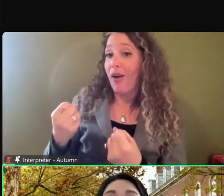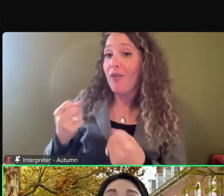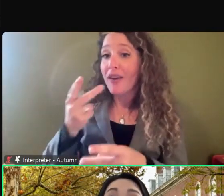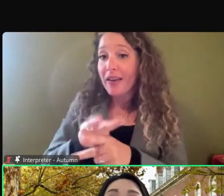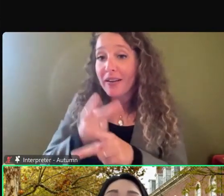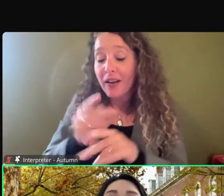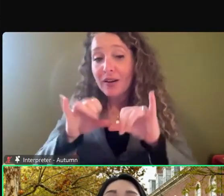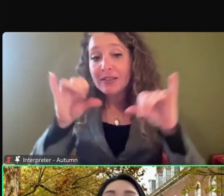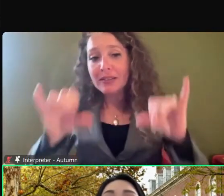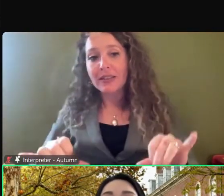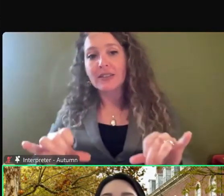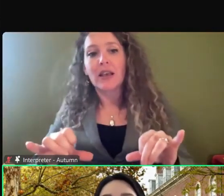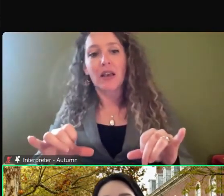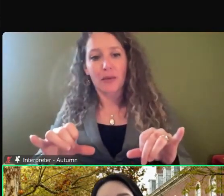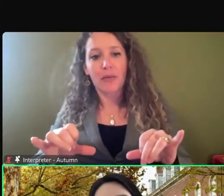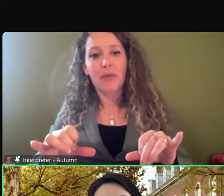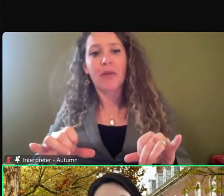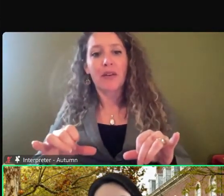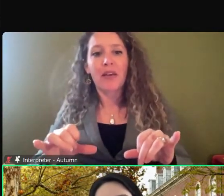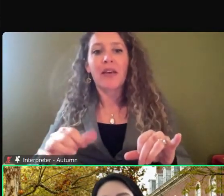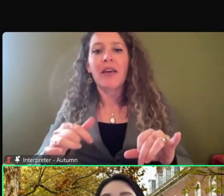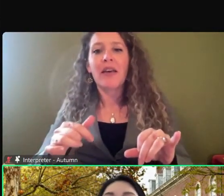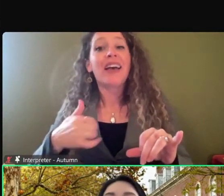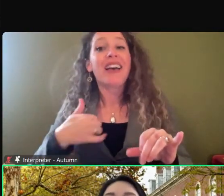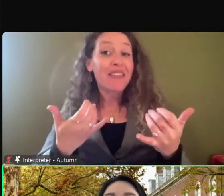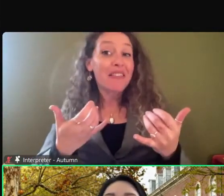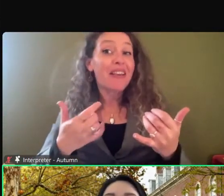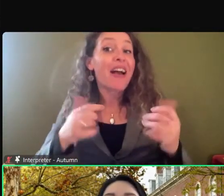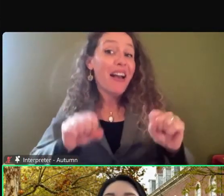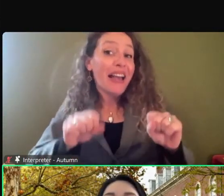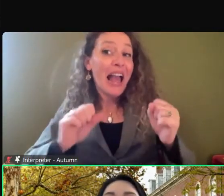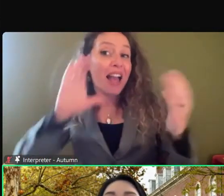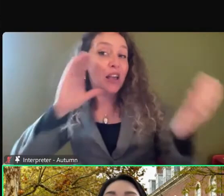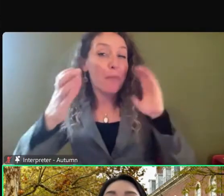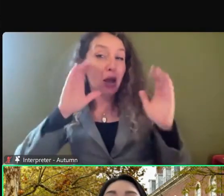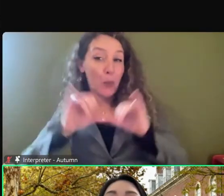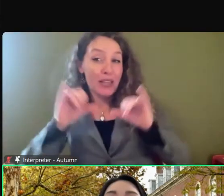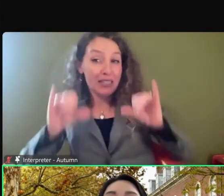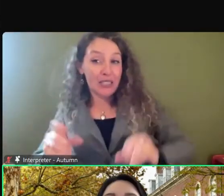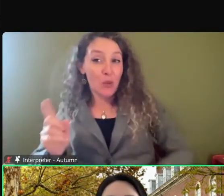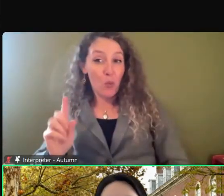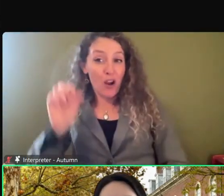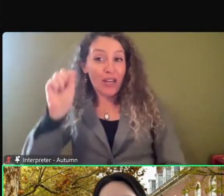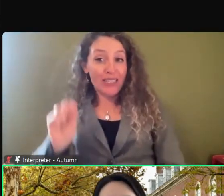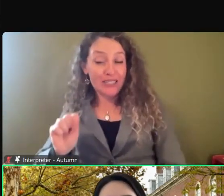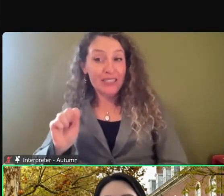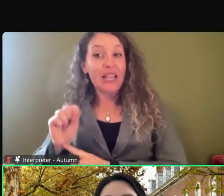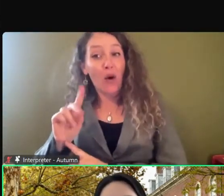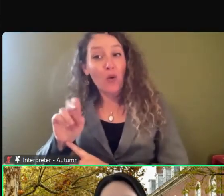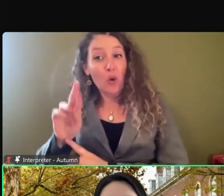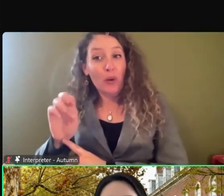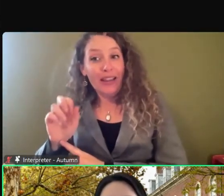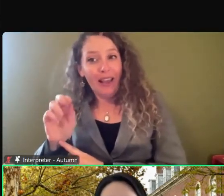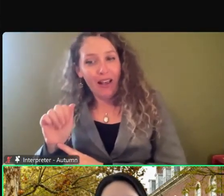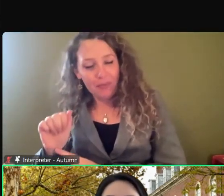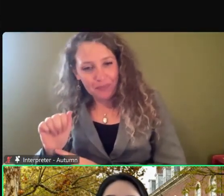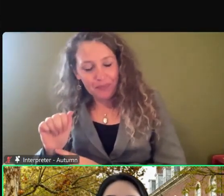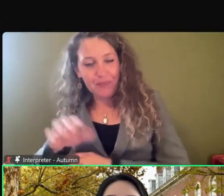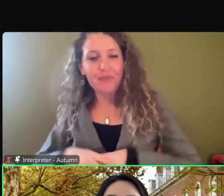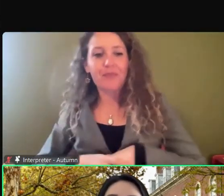to comparing with the system in South Korea. While my observations are based